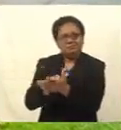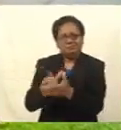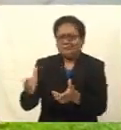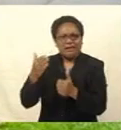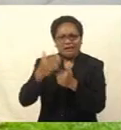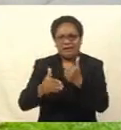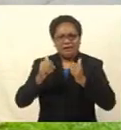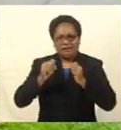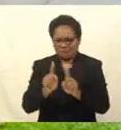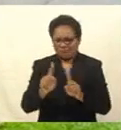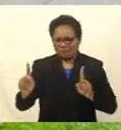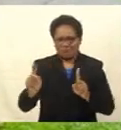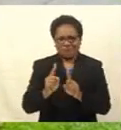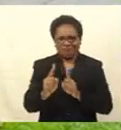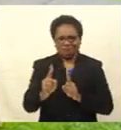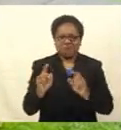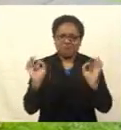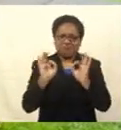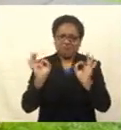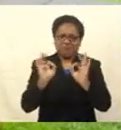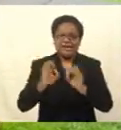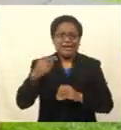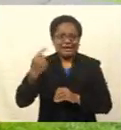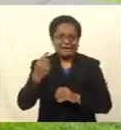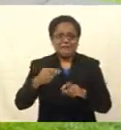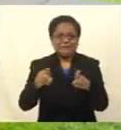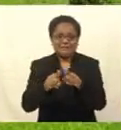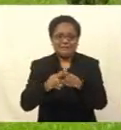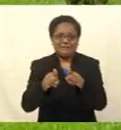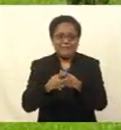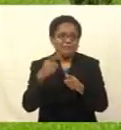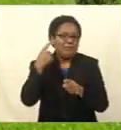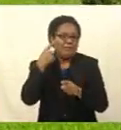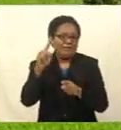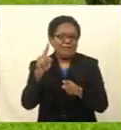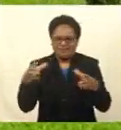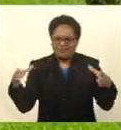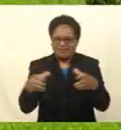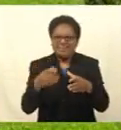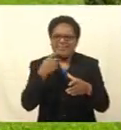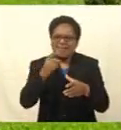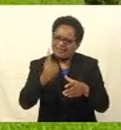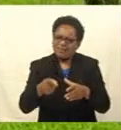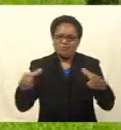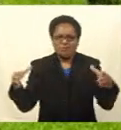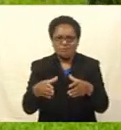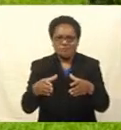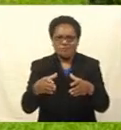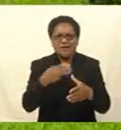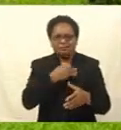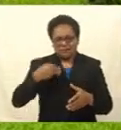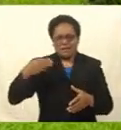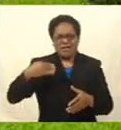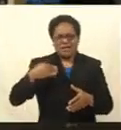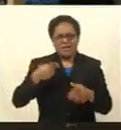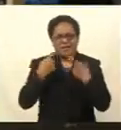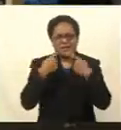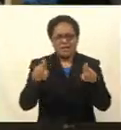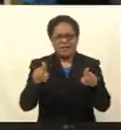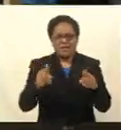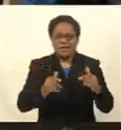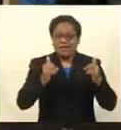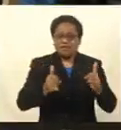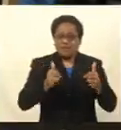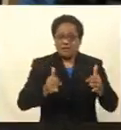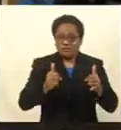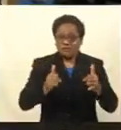social distancing. The 11 also breached the social gathering advisory that has been set by the Health Ministry. The judge reminded